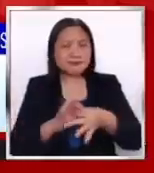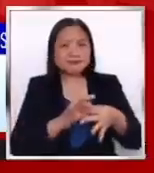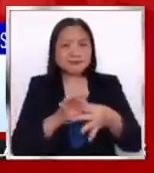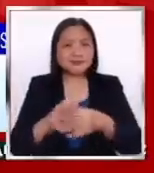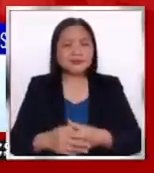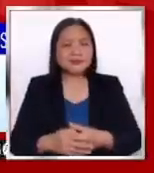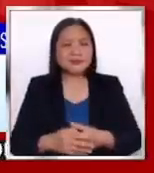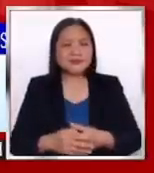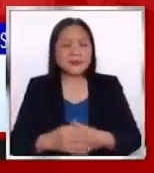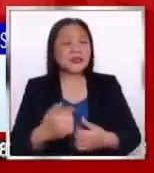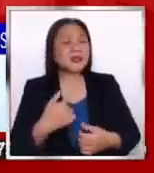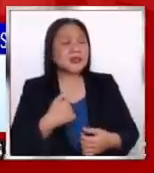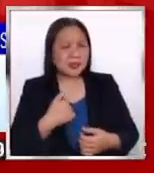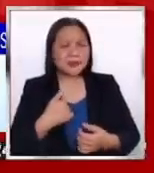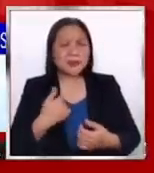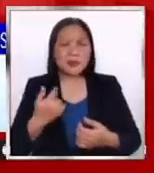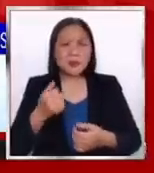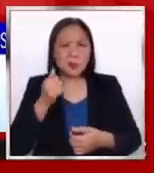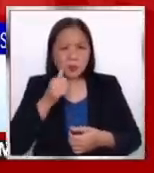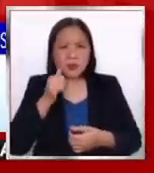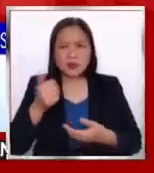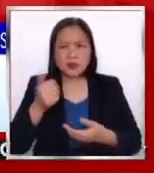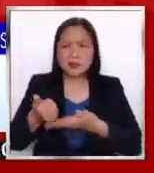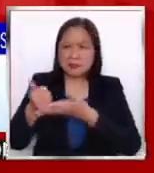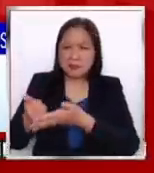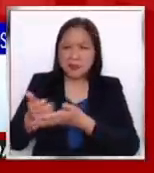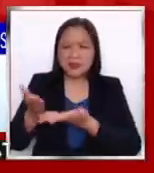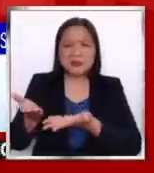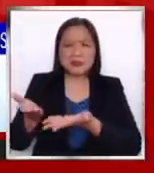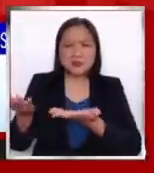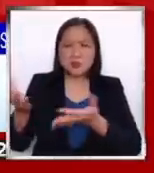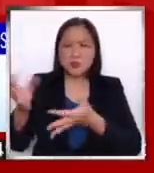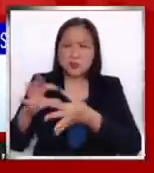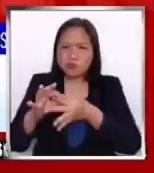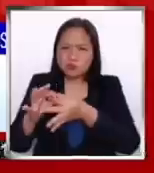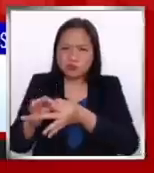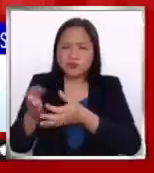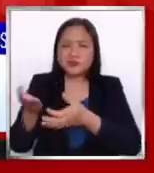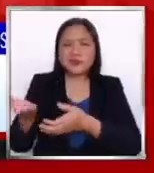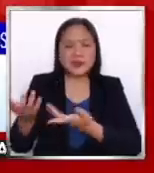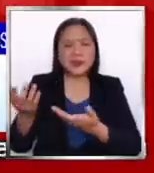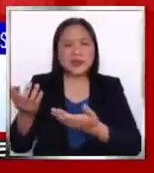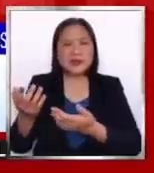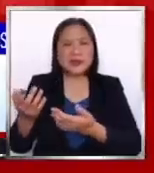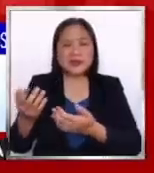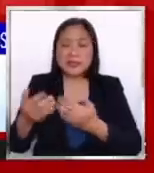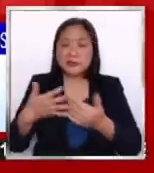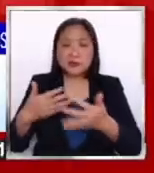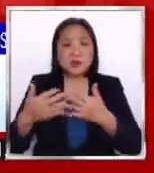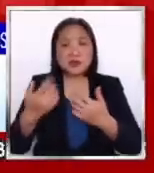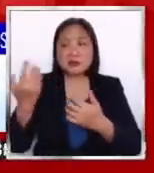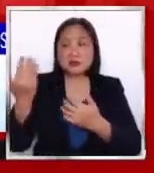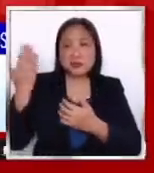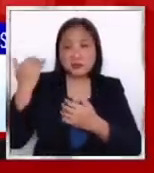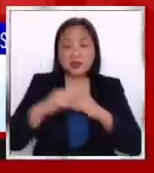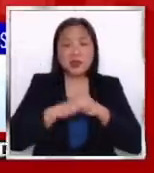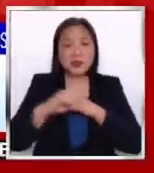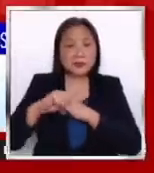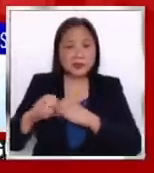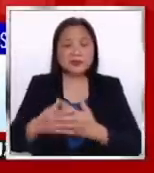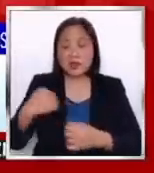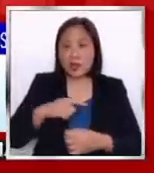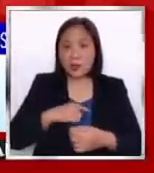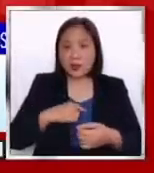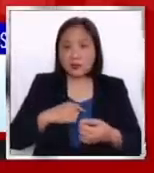Kami naman, lagi kaming nag-aabot ng aming kamay ng pagkakaisa, Mel, even during campaign. So from our part, I don't think magkakaroon na